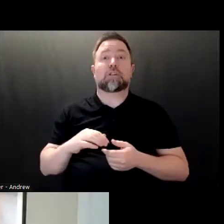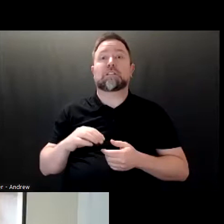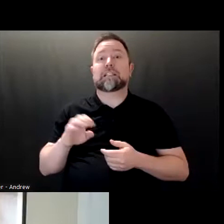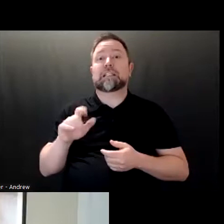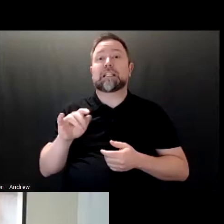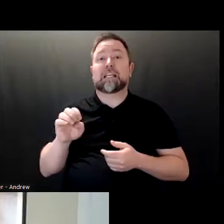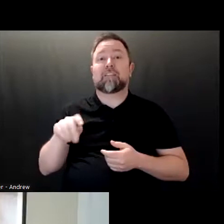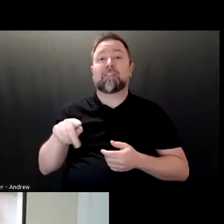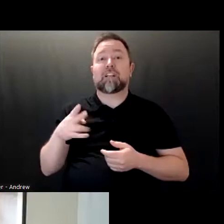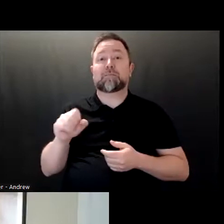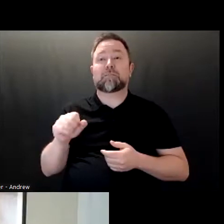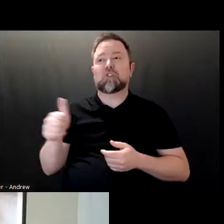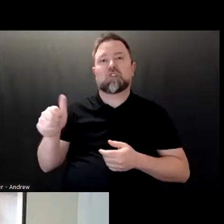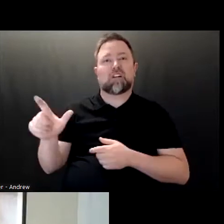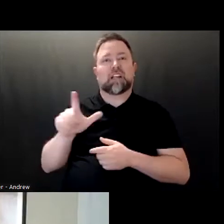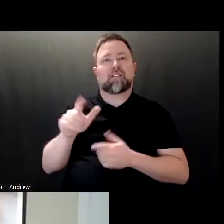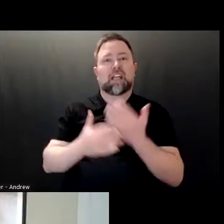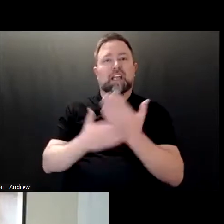years ago.